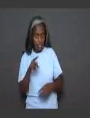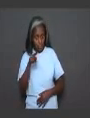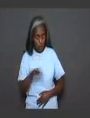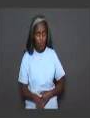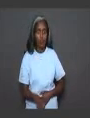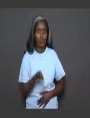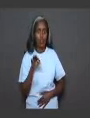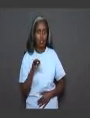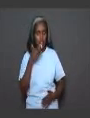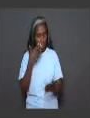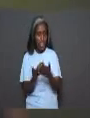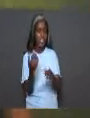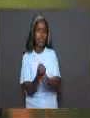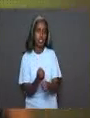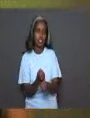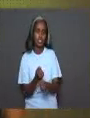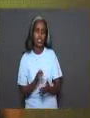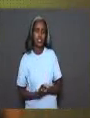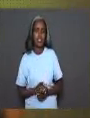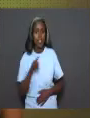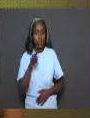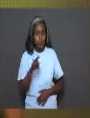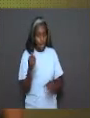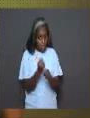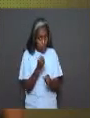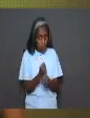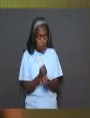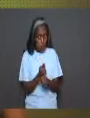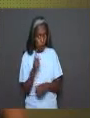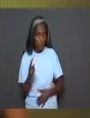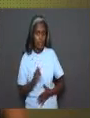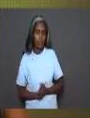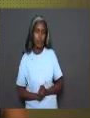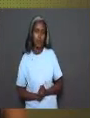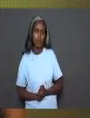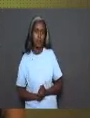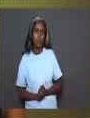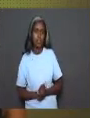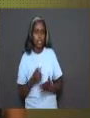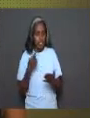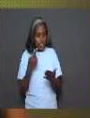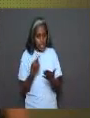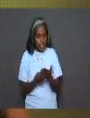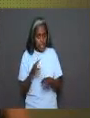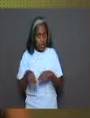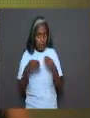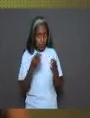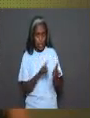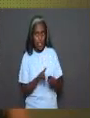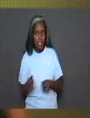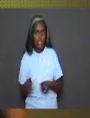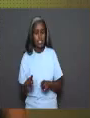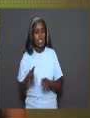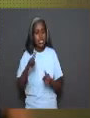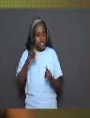you found, great work! You are doing well. This brings us to the